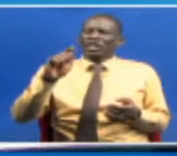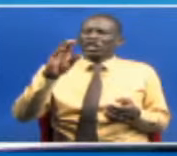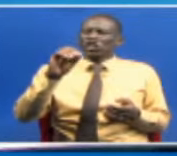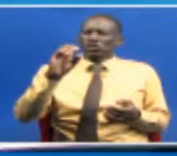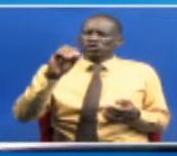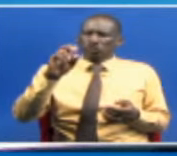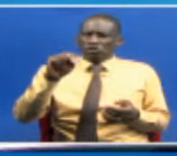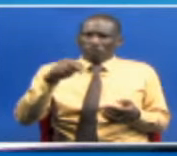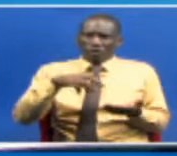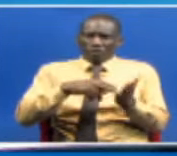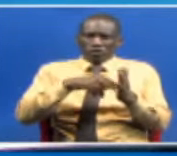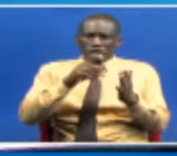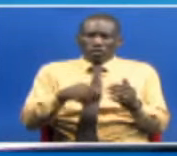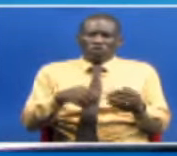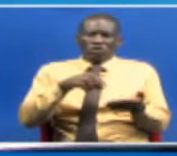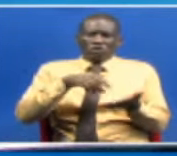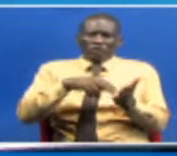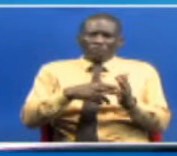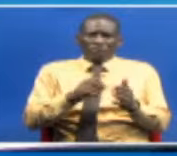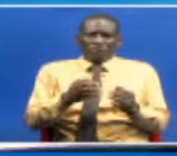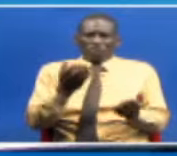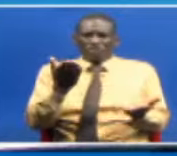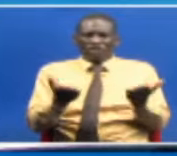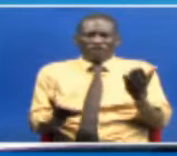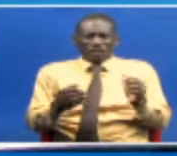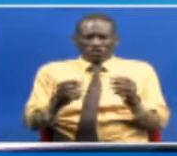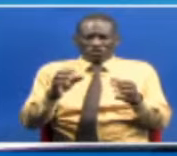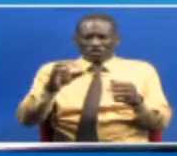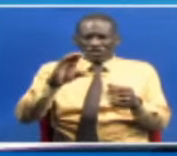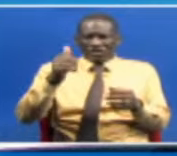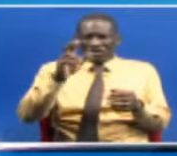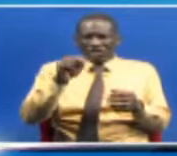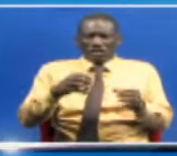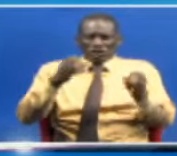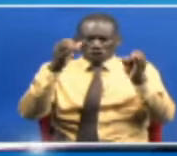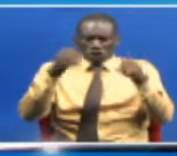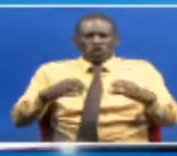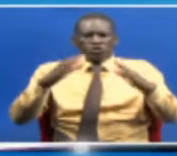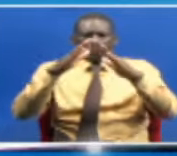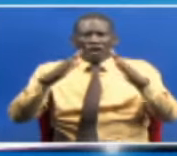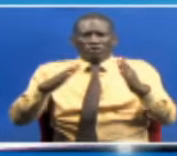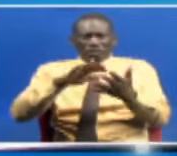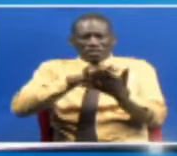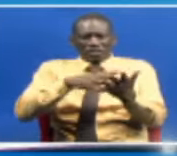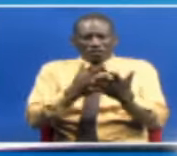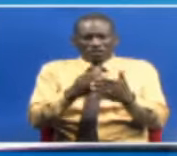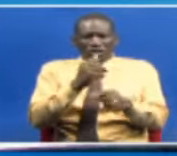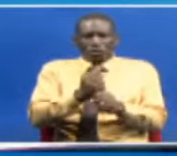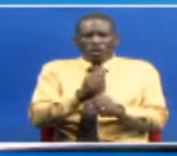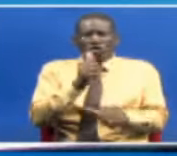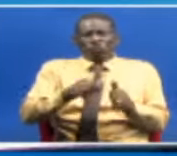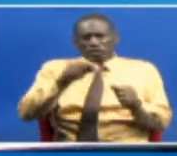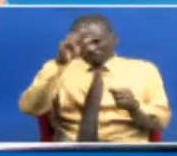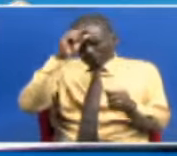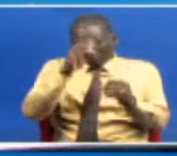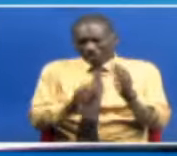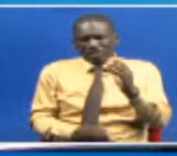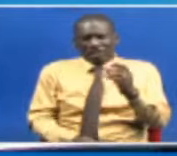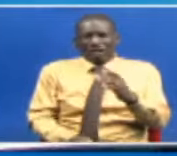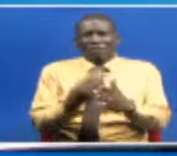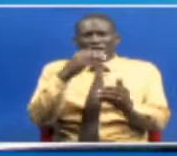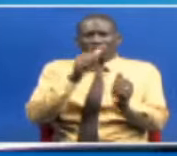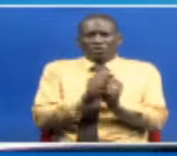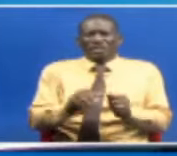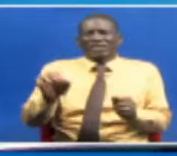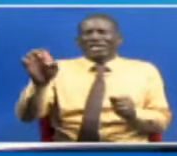What I meant when I said the whole value chain, in the new housing framework which the government is developing, the current estate that